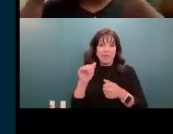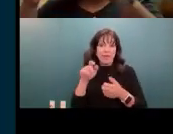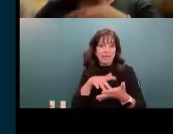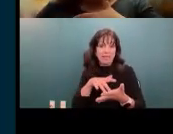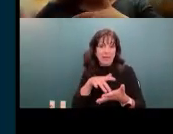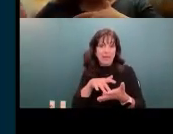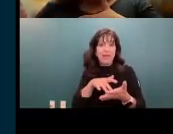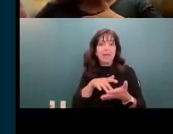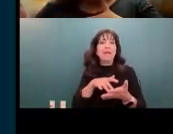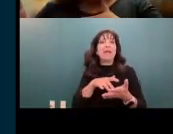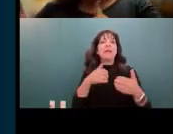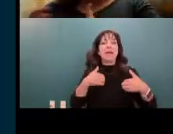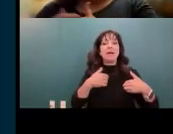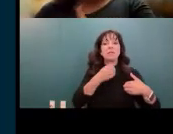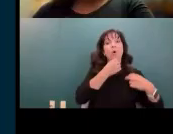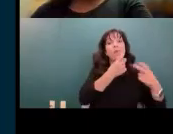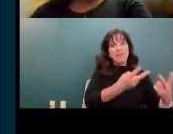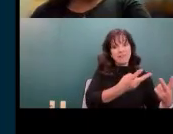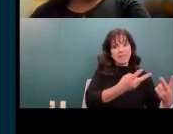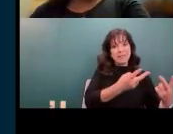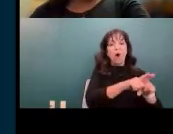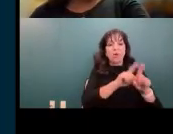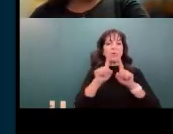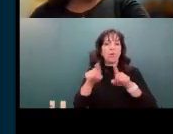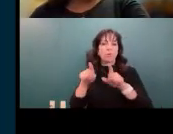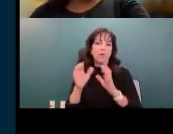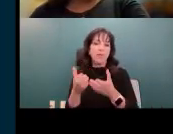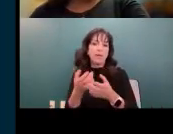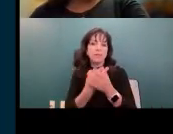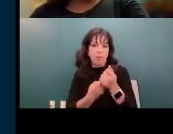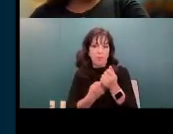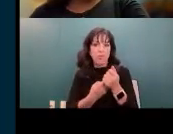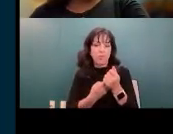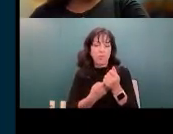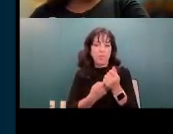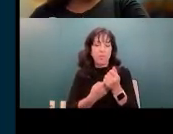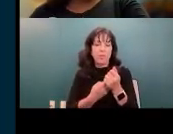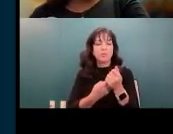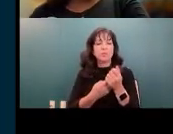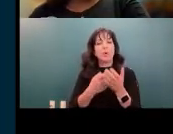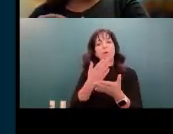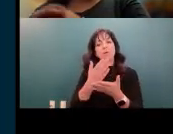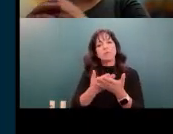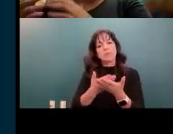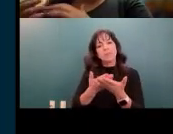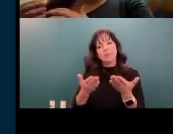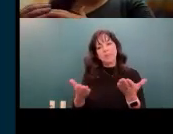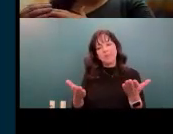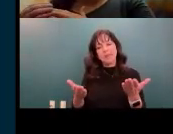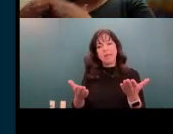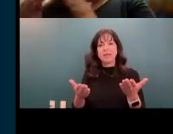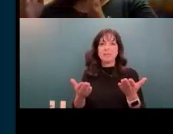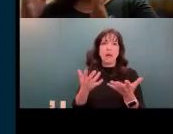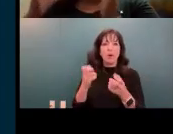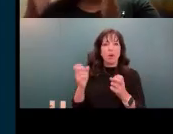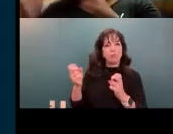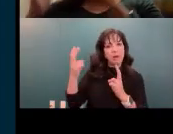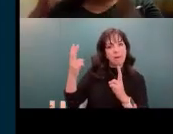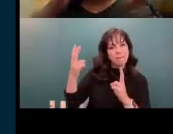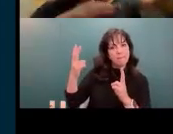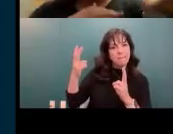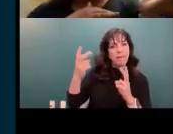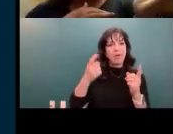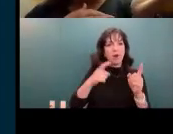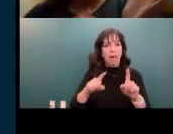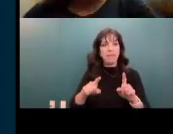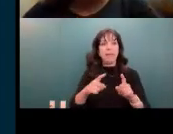home visits and he also comes to class. And some of the things that kind of want to bring up, they're happening both